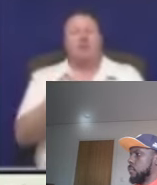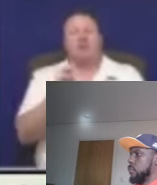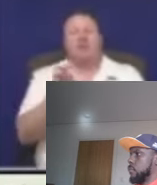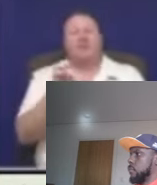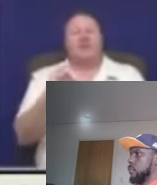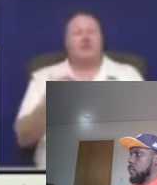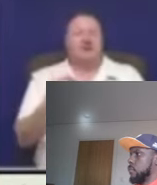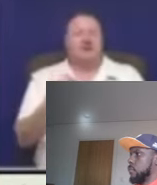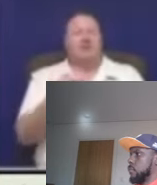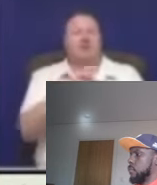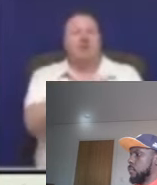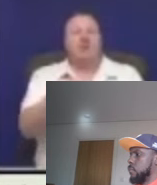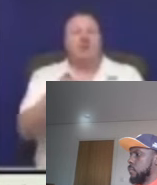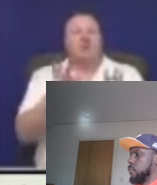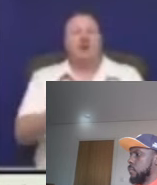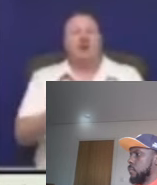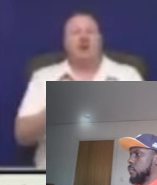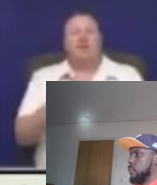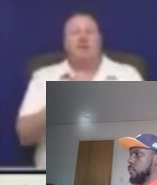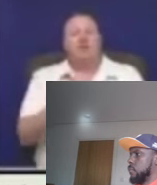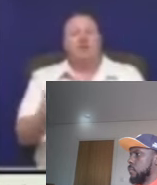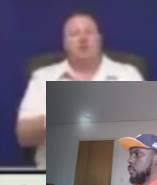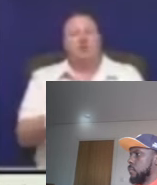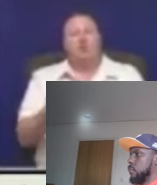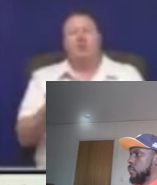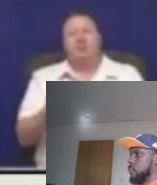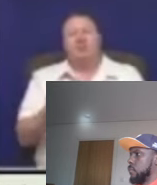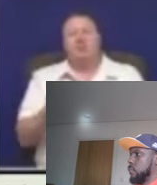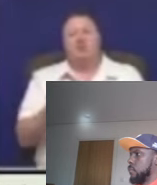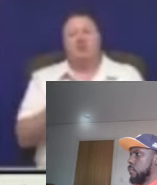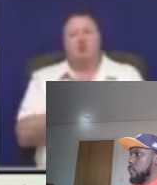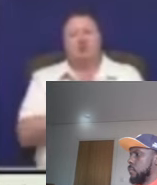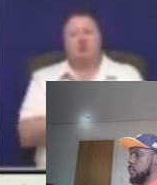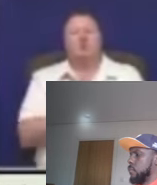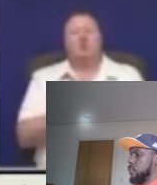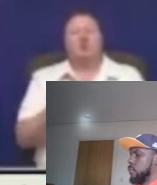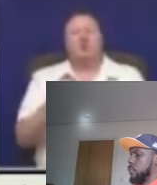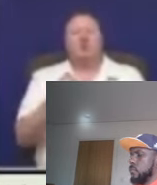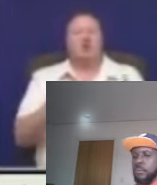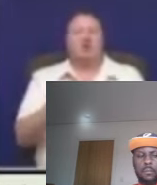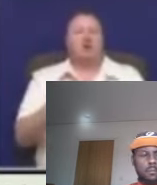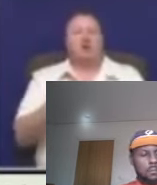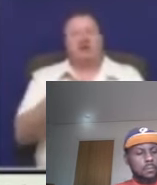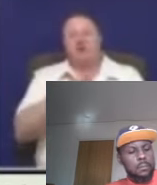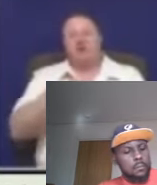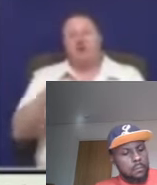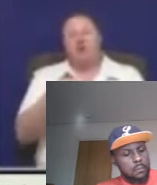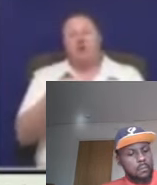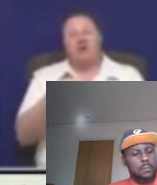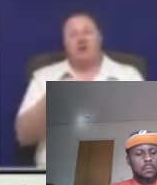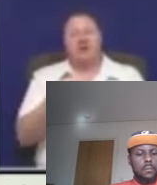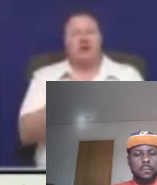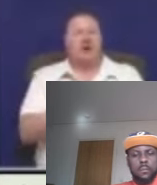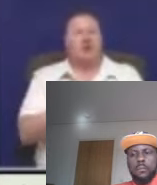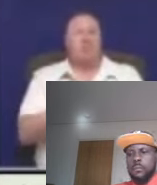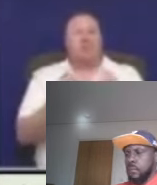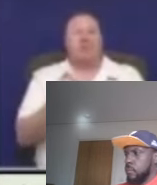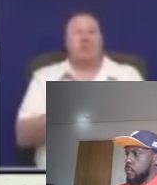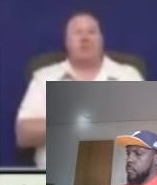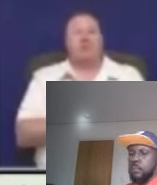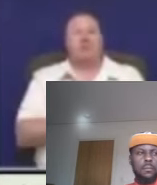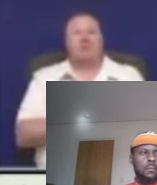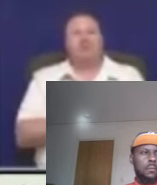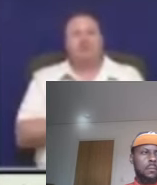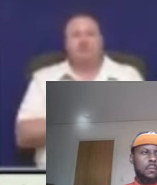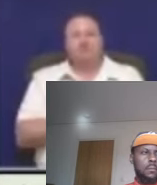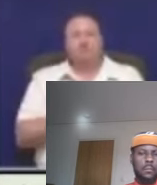provinces, to develop a comprehensive solution to combat the disruption to construction sites across the country. Often referred to as